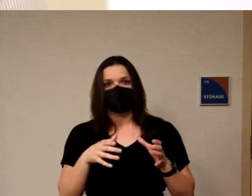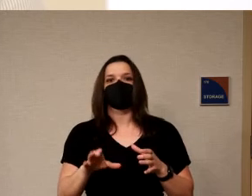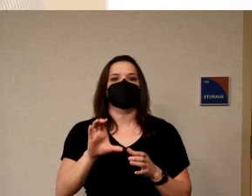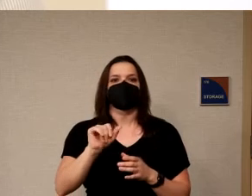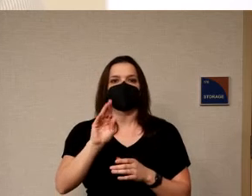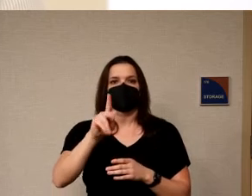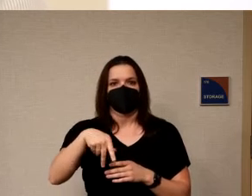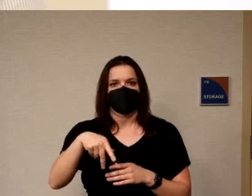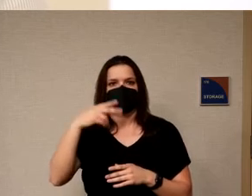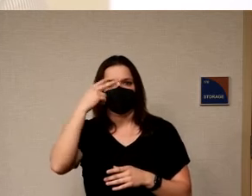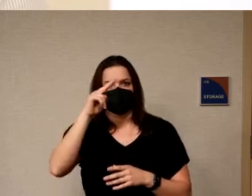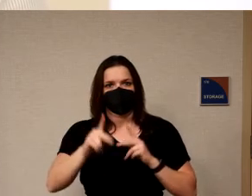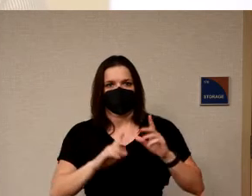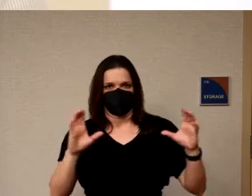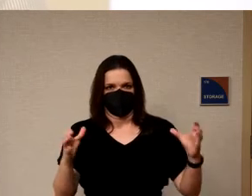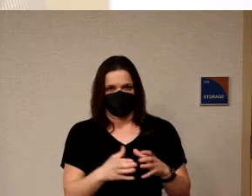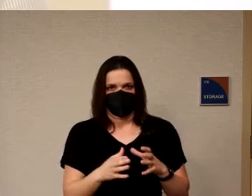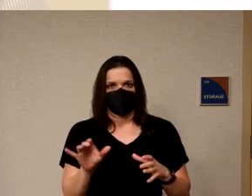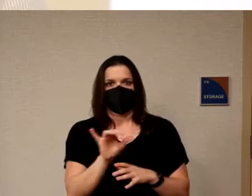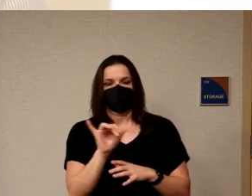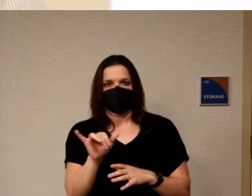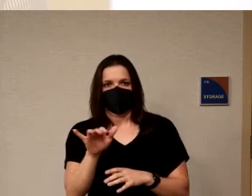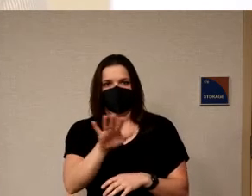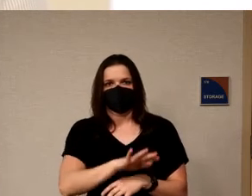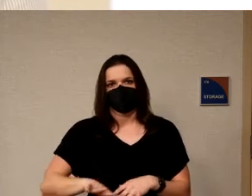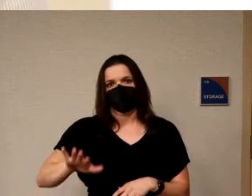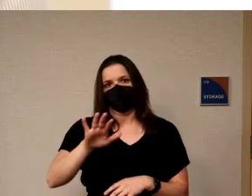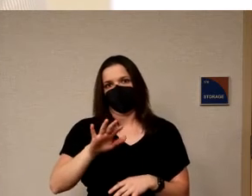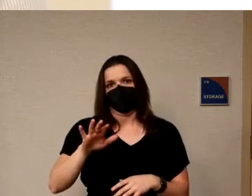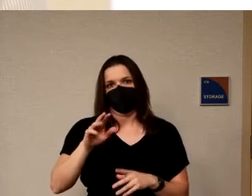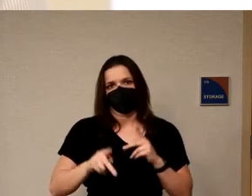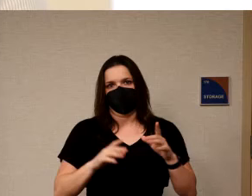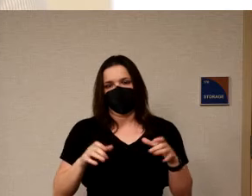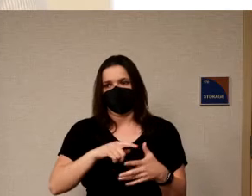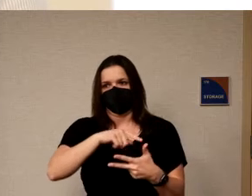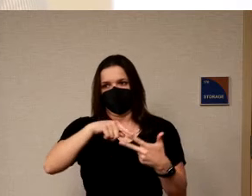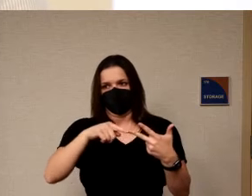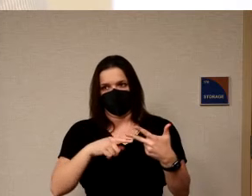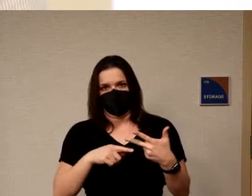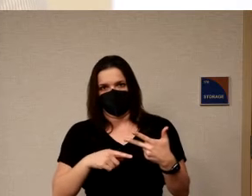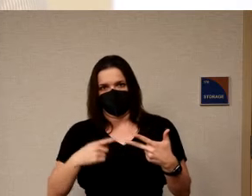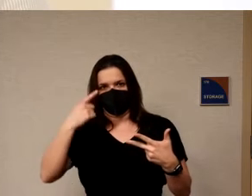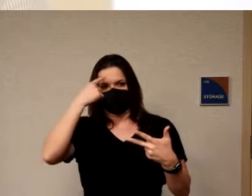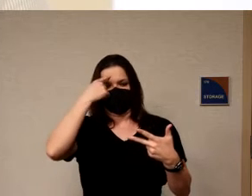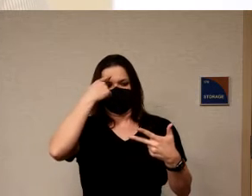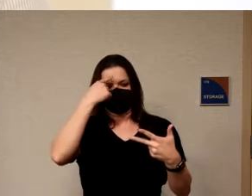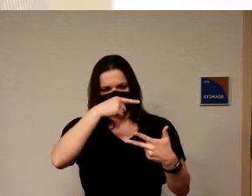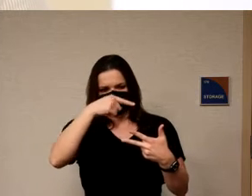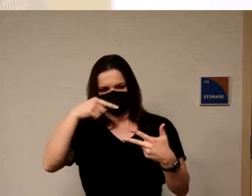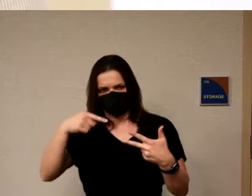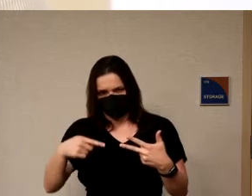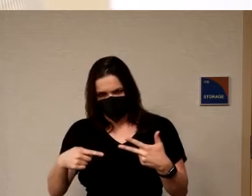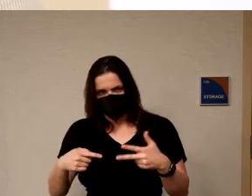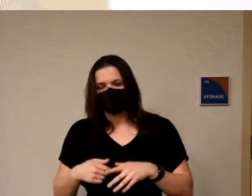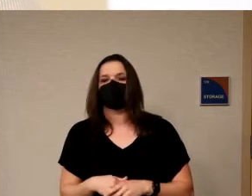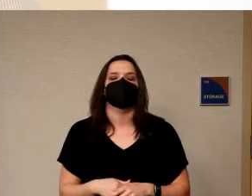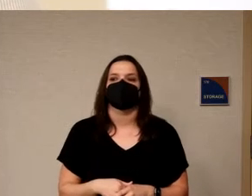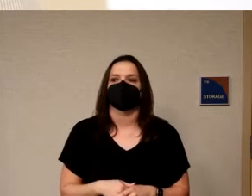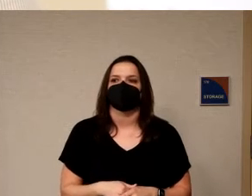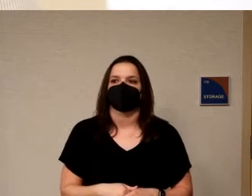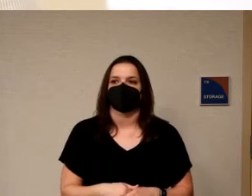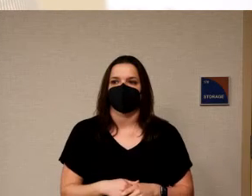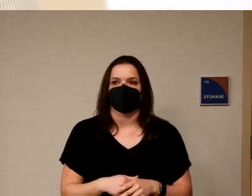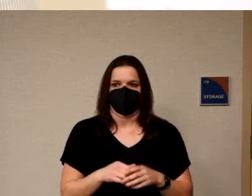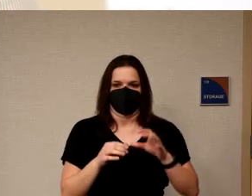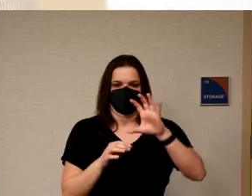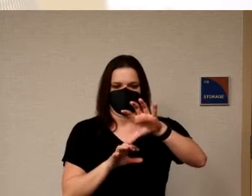Hispanic population, and then also just general population. So those 3 things are the things that I'm thinking about. Just